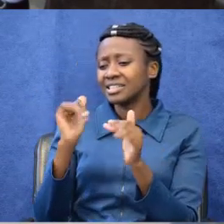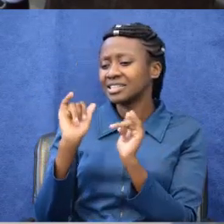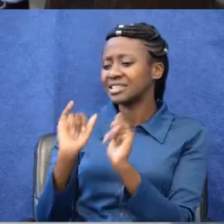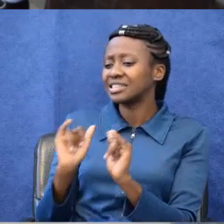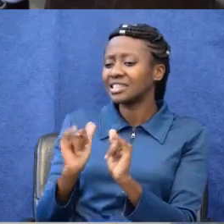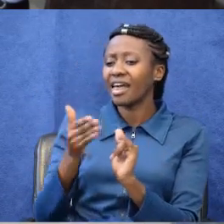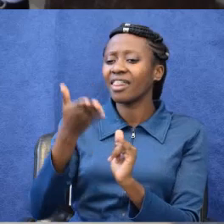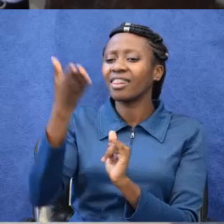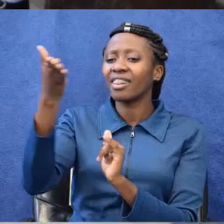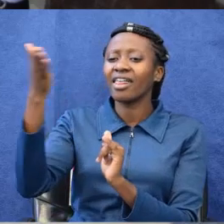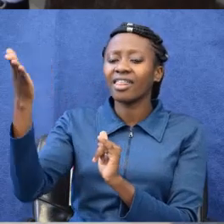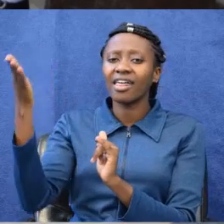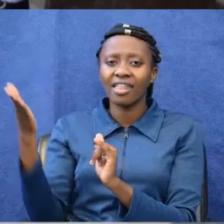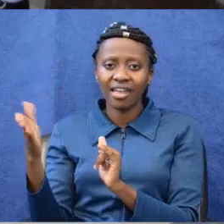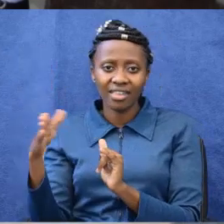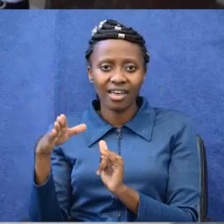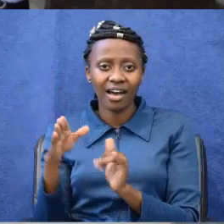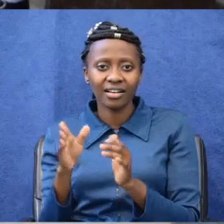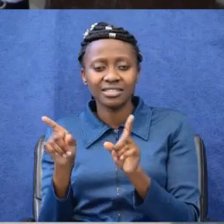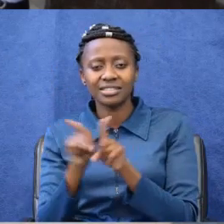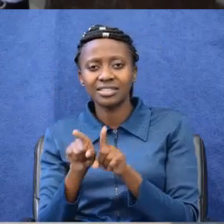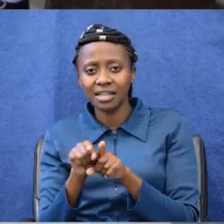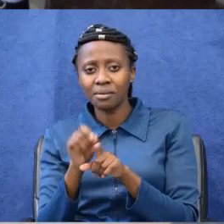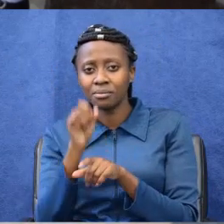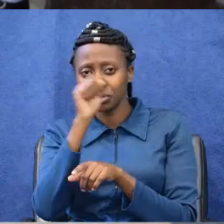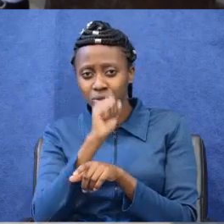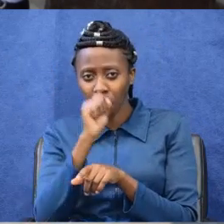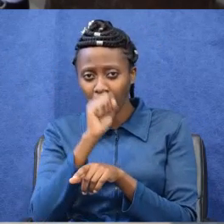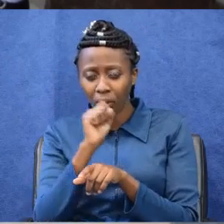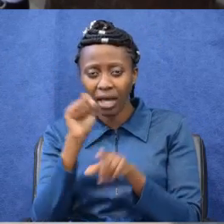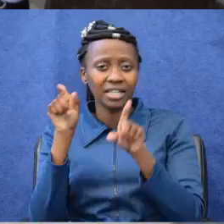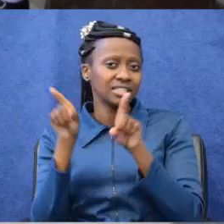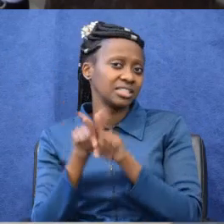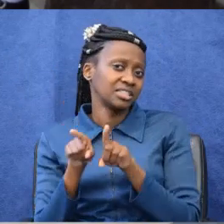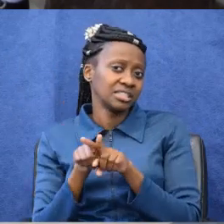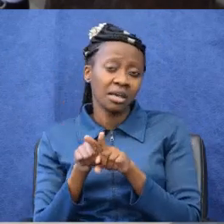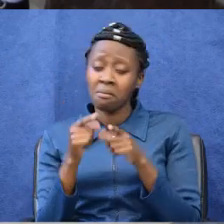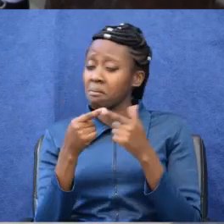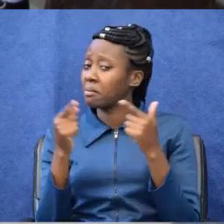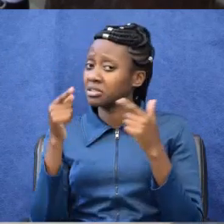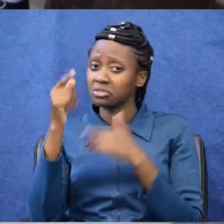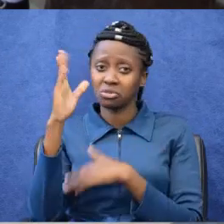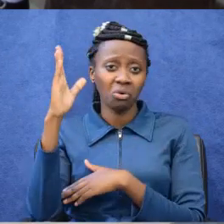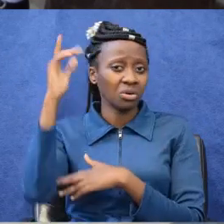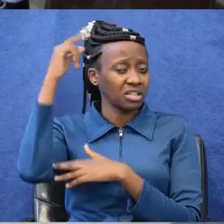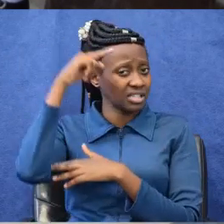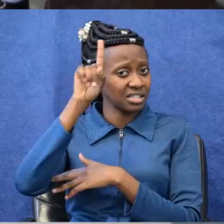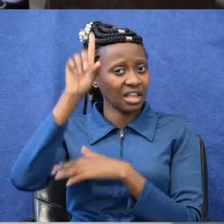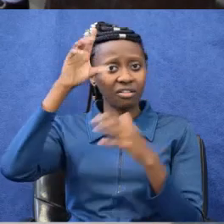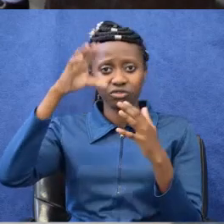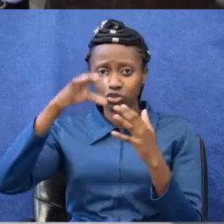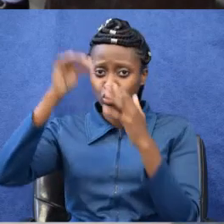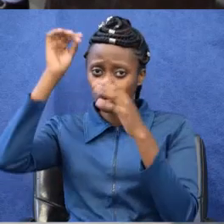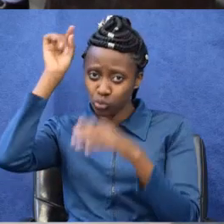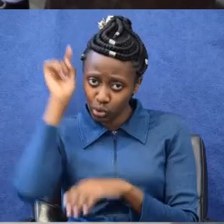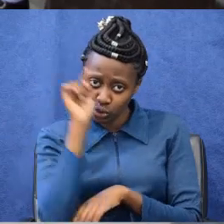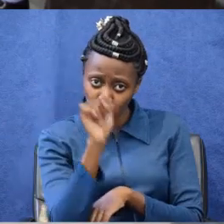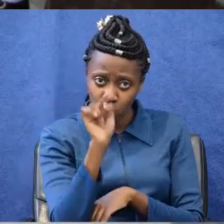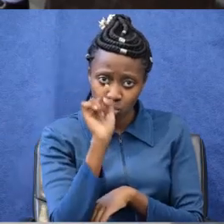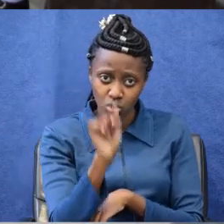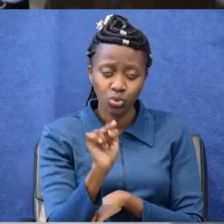in the streets, when God chooses you, he's the one who chose you. You are not the one to choose him. And